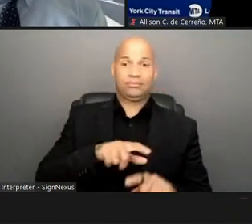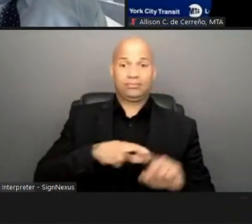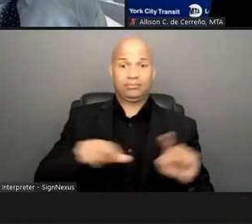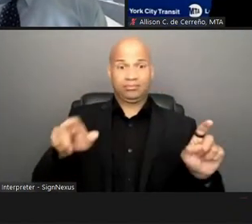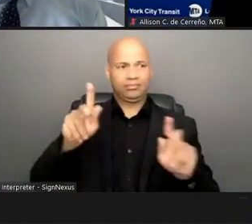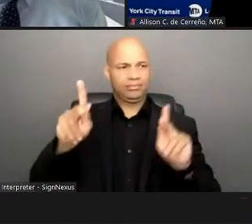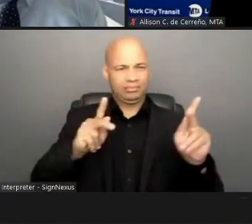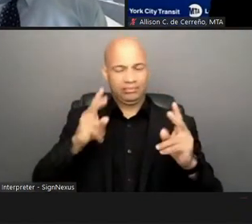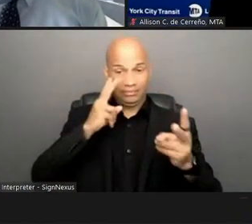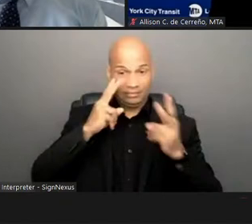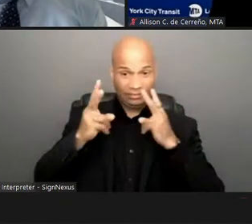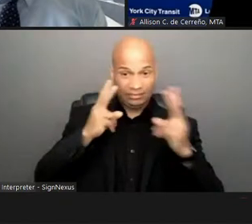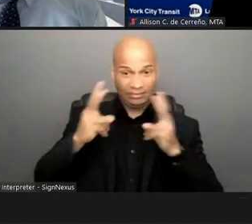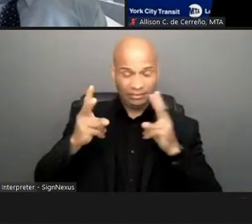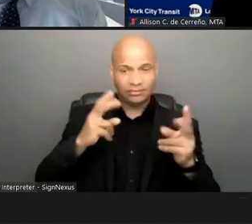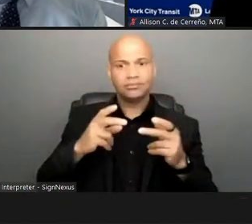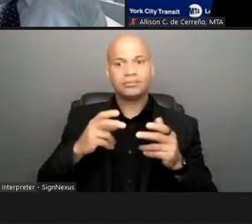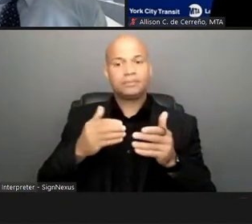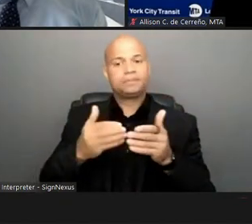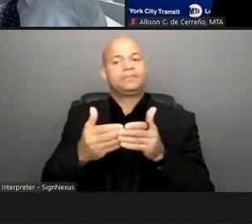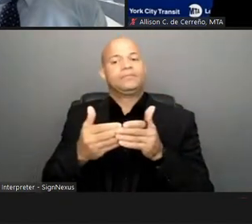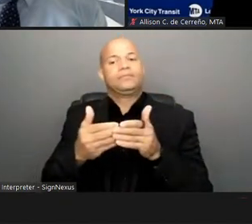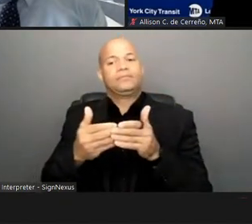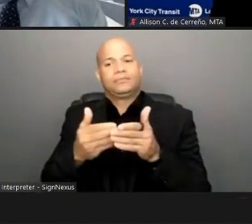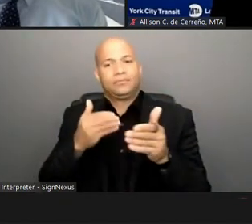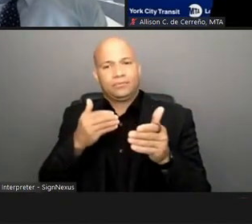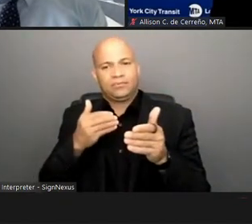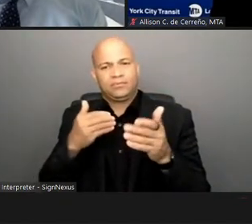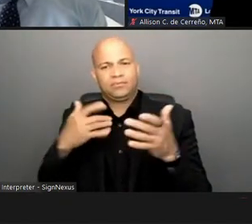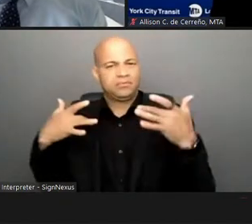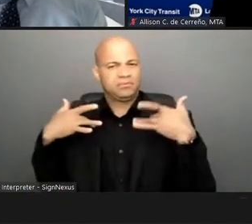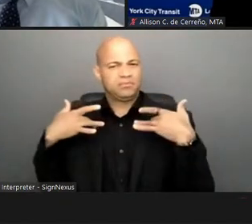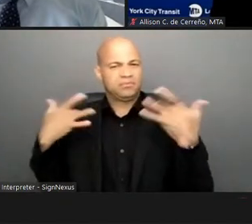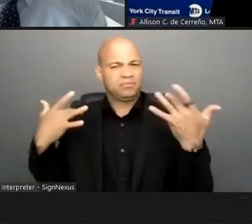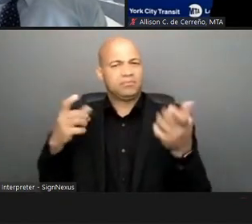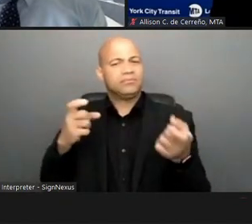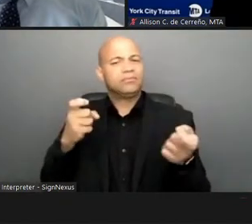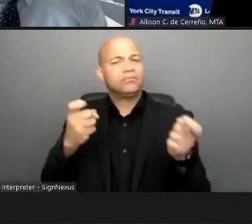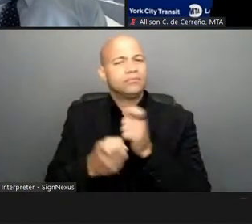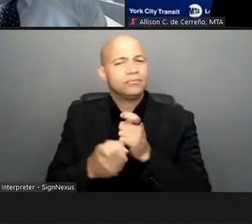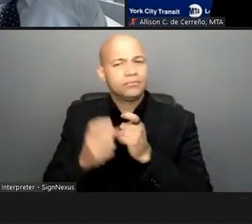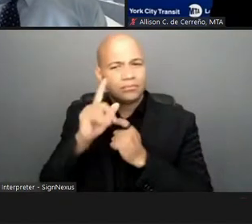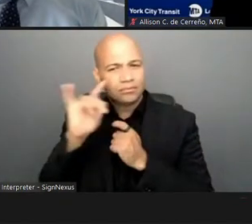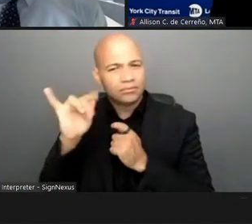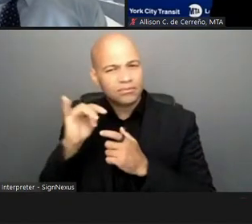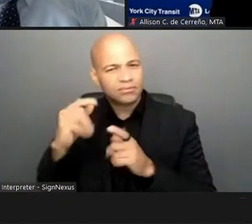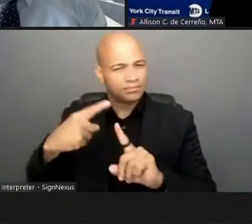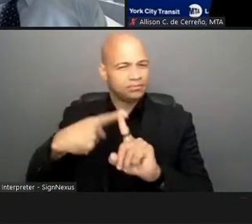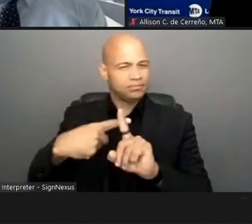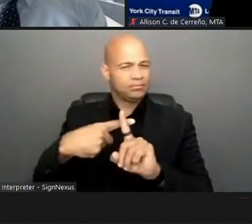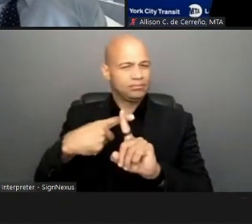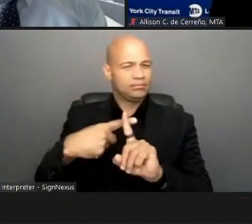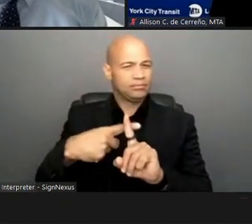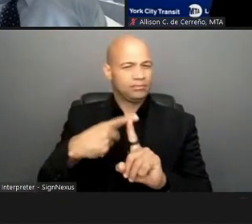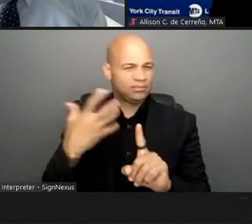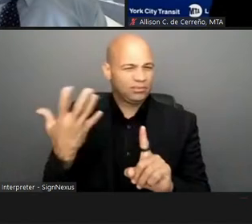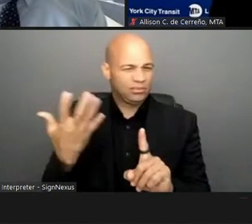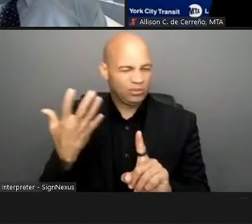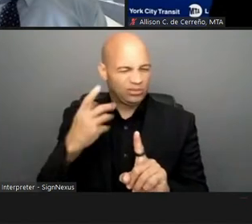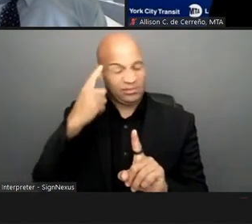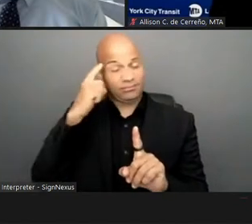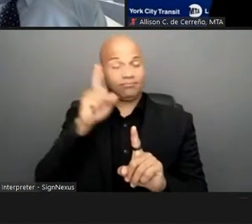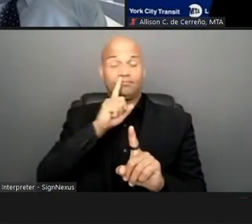before congestion pricing goes into effect what their changes could mean positively for them I think that's really really